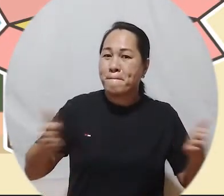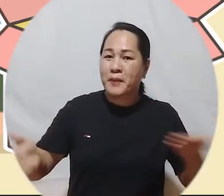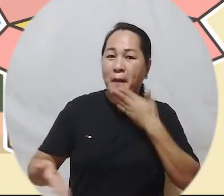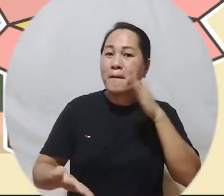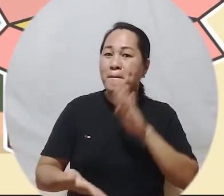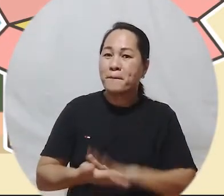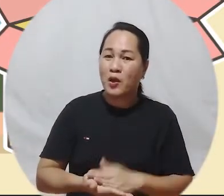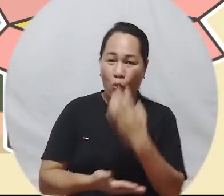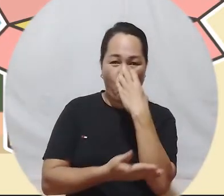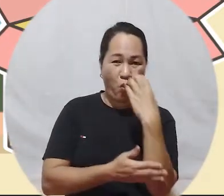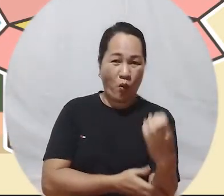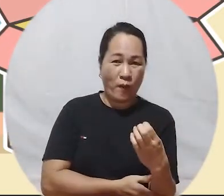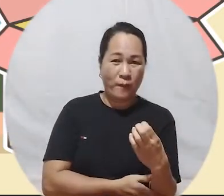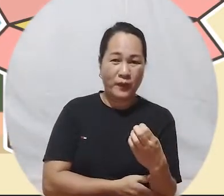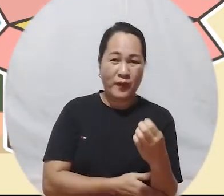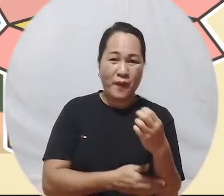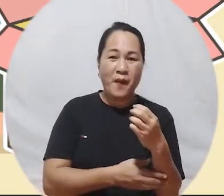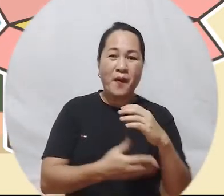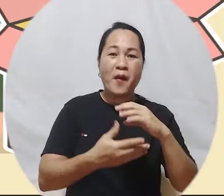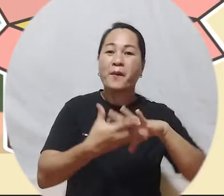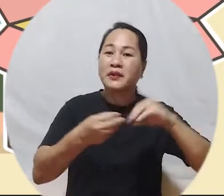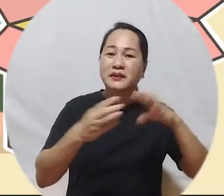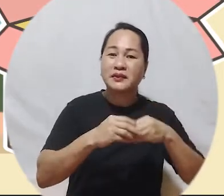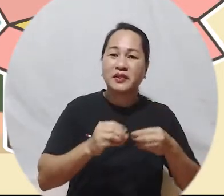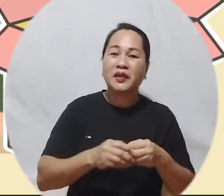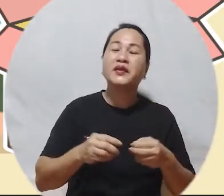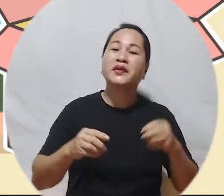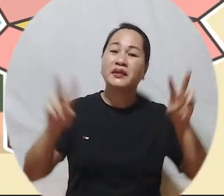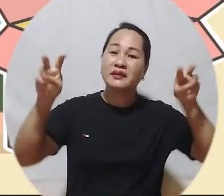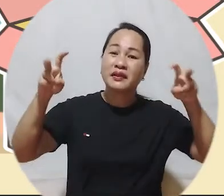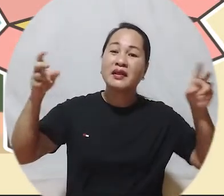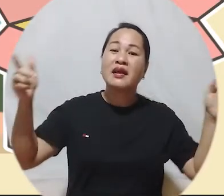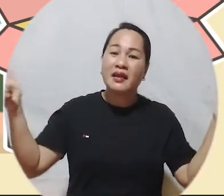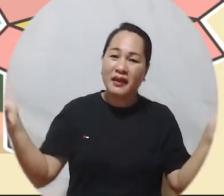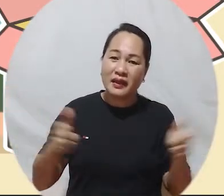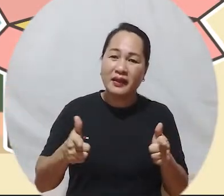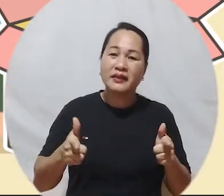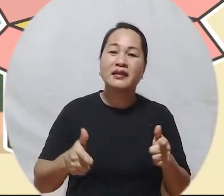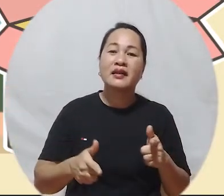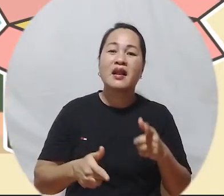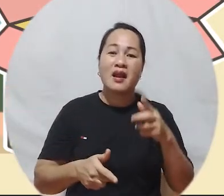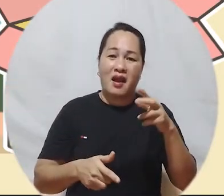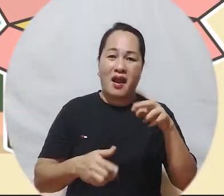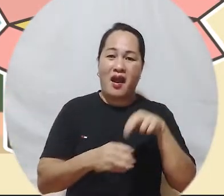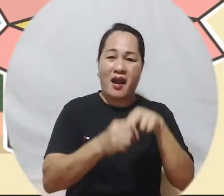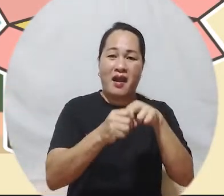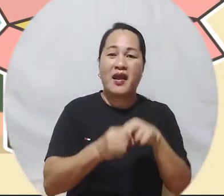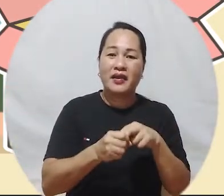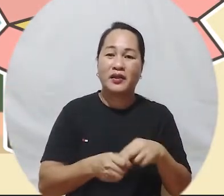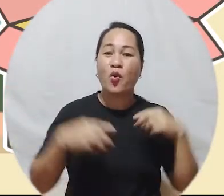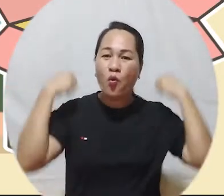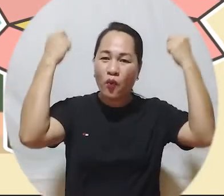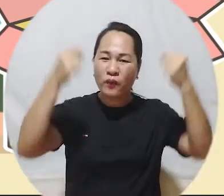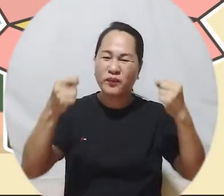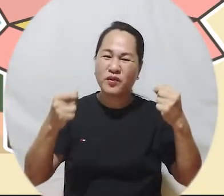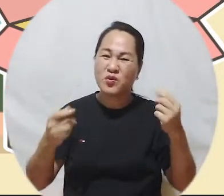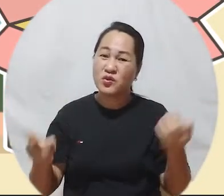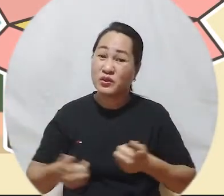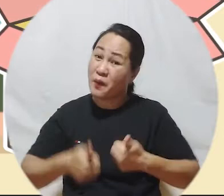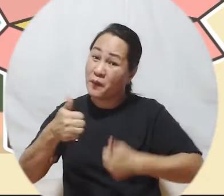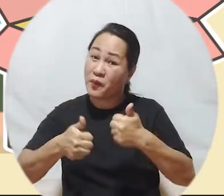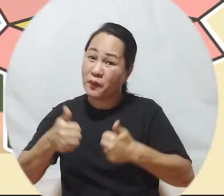big bad wolf from the story Little Red Riding Hood. Which column shall we put the big bad wolf in?